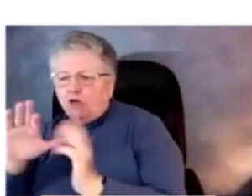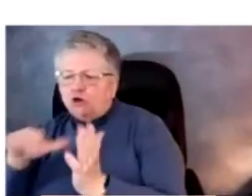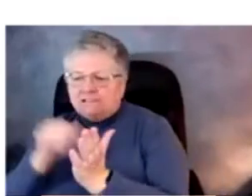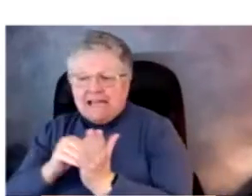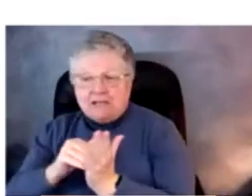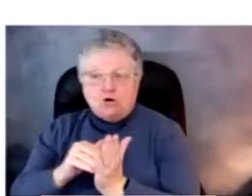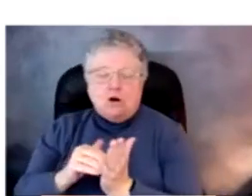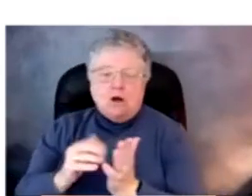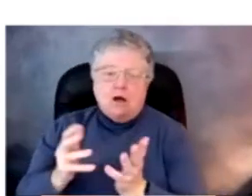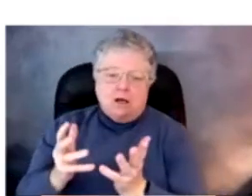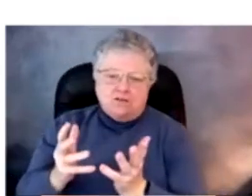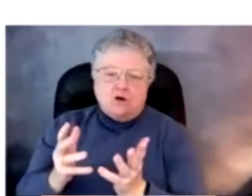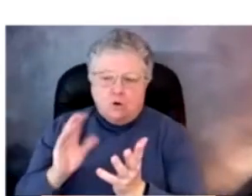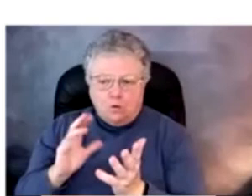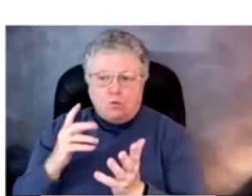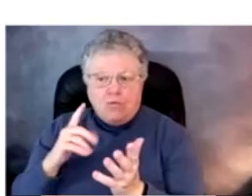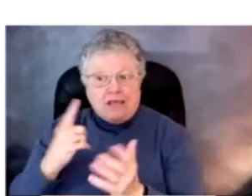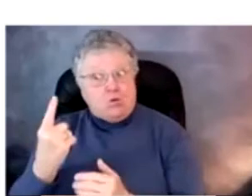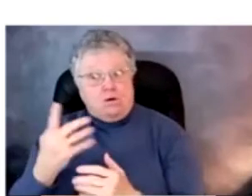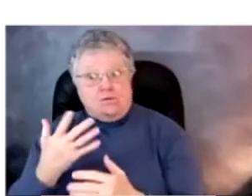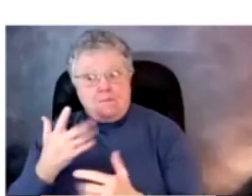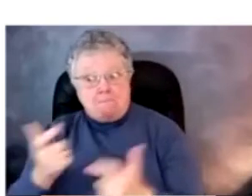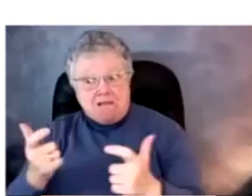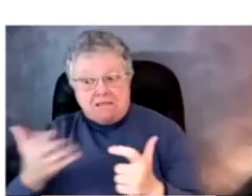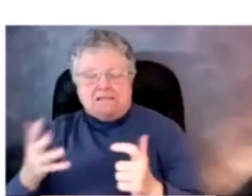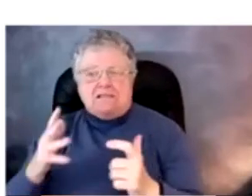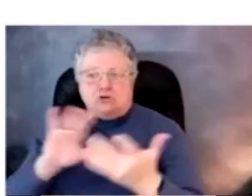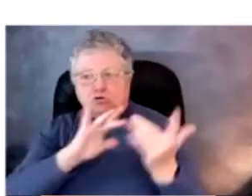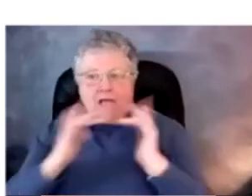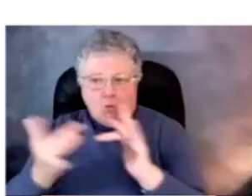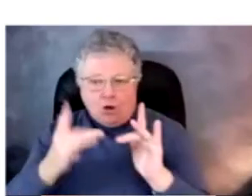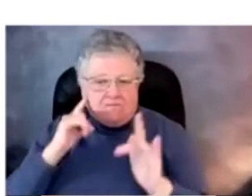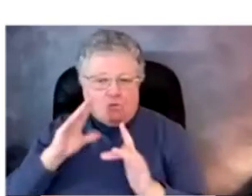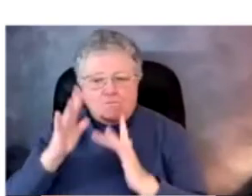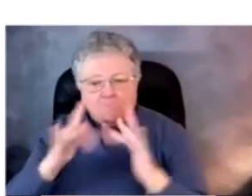and research partnerships. So thanks, Alex.